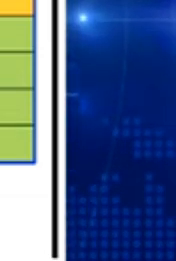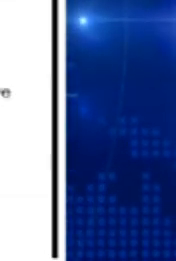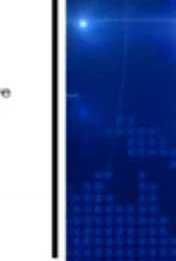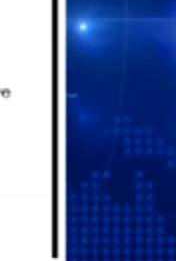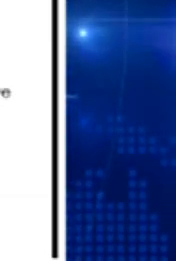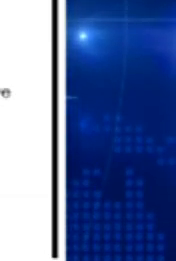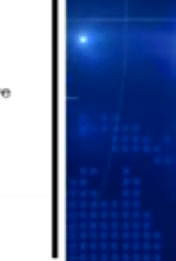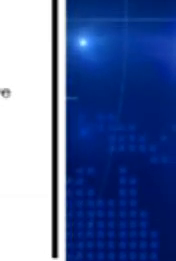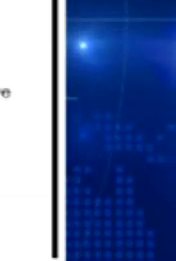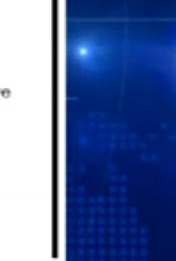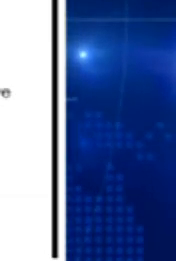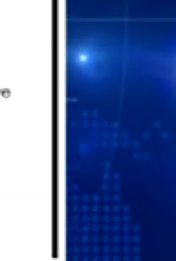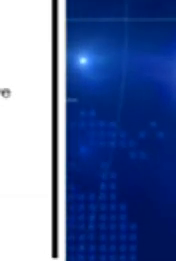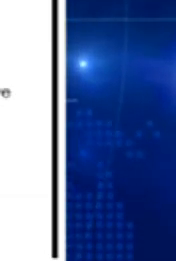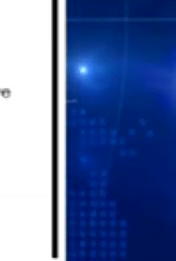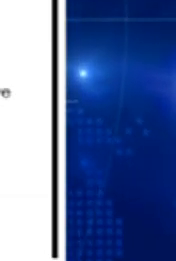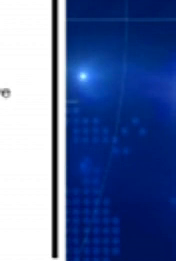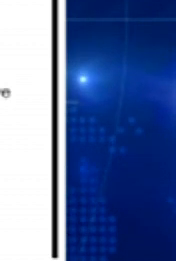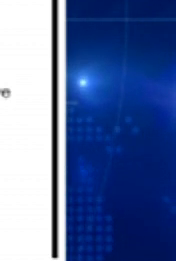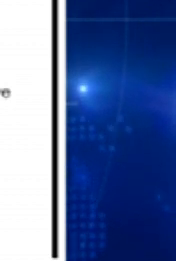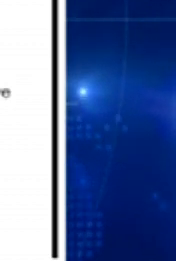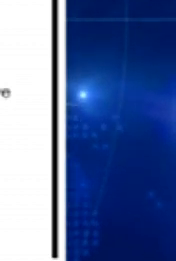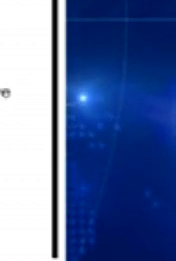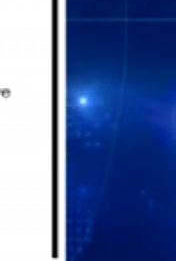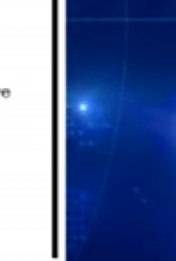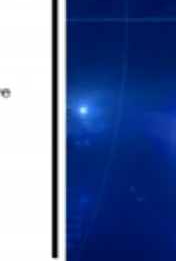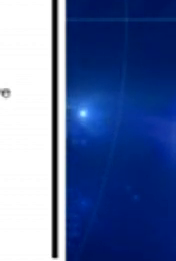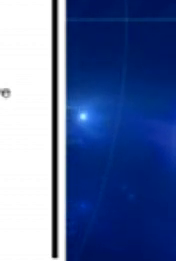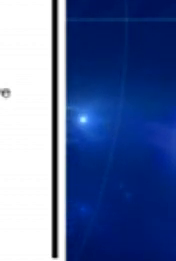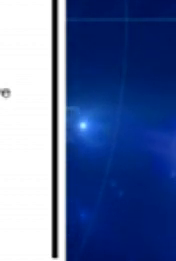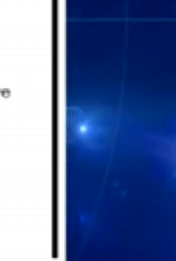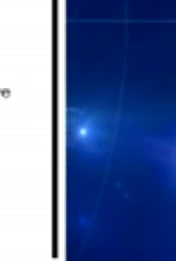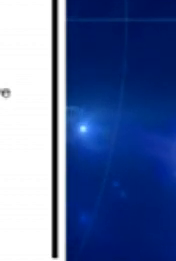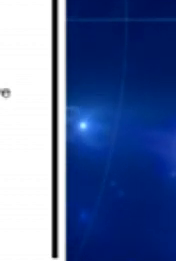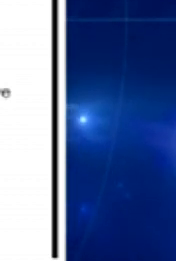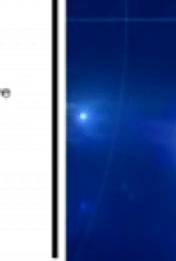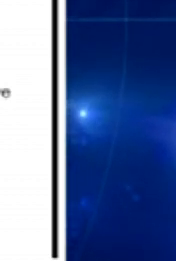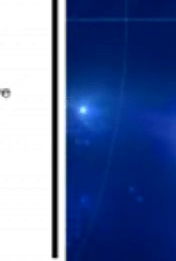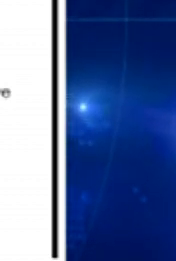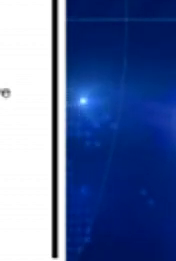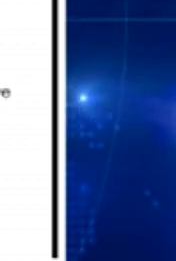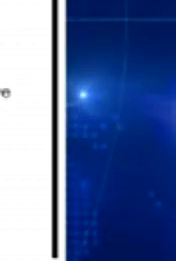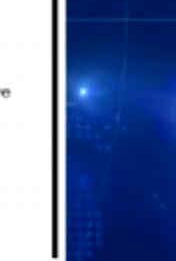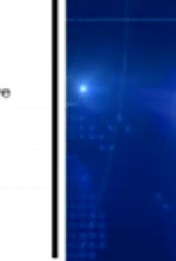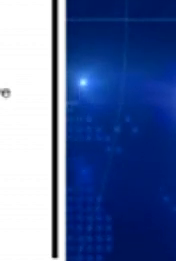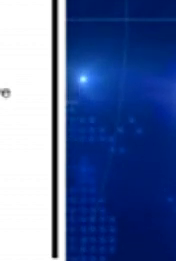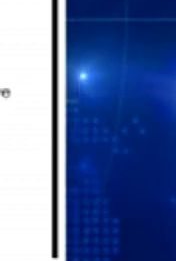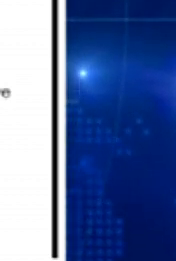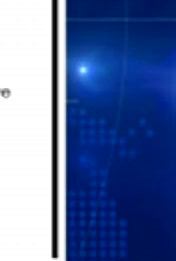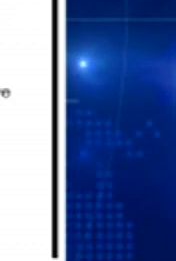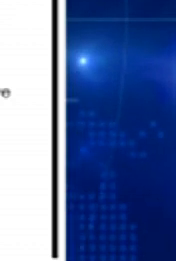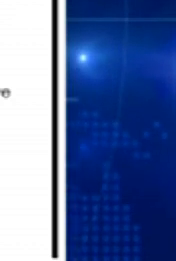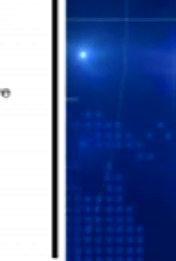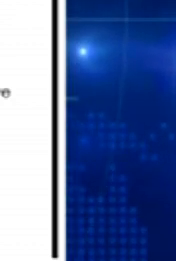critical care. So this, what do we say about persons in hospital then? So this is a very important one that we're looking at here, and this is the